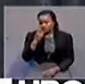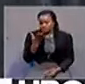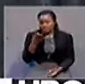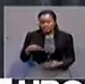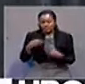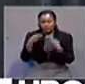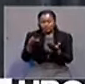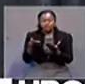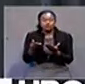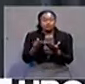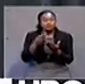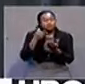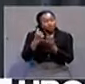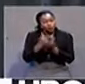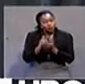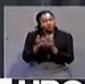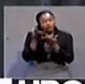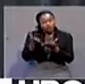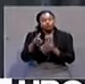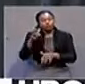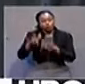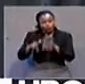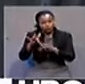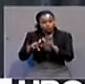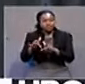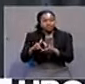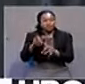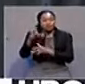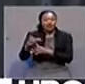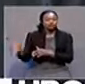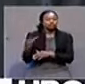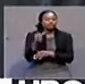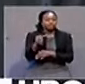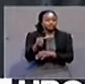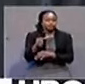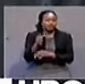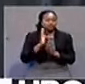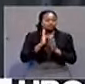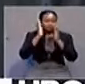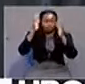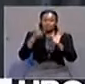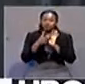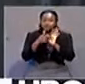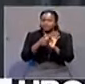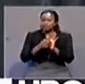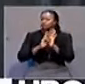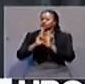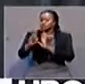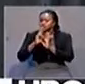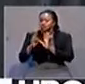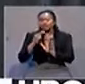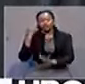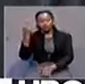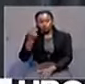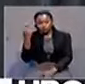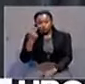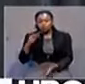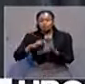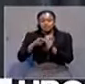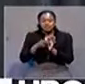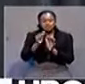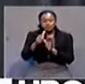this is the given title by virtue of the office of one holds. For example, a papal nuncio is an archbishop by